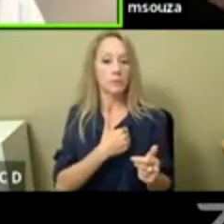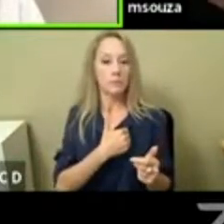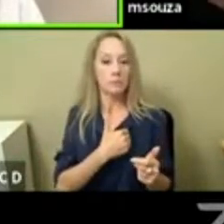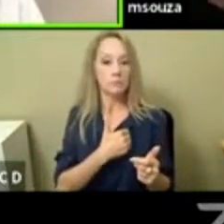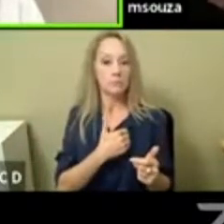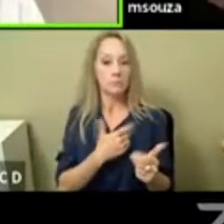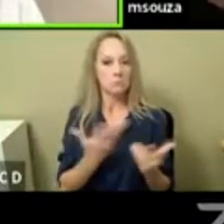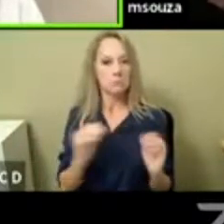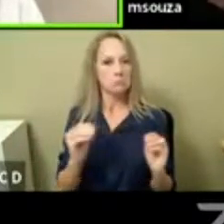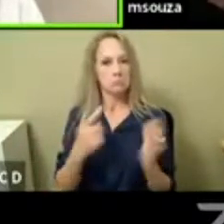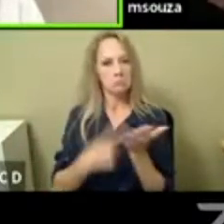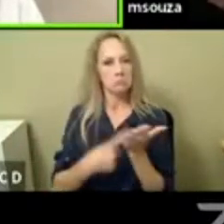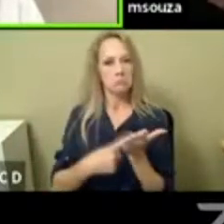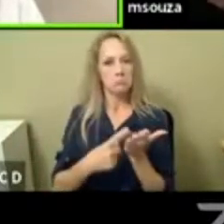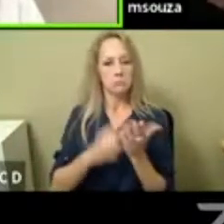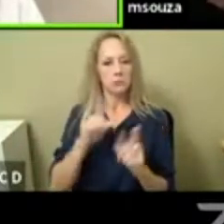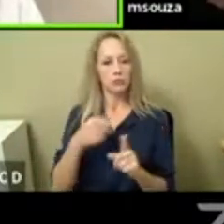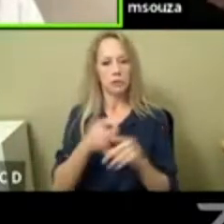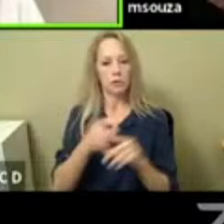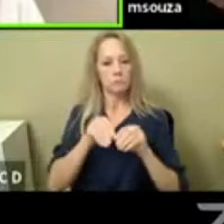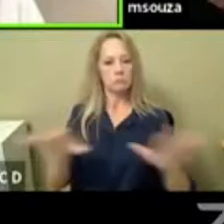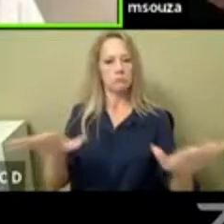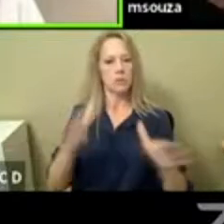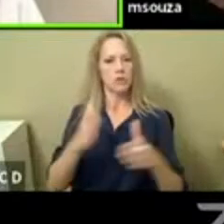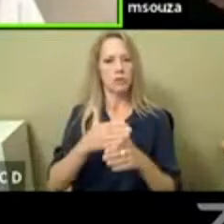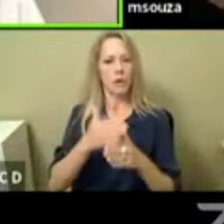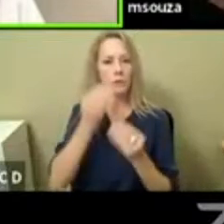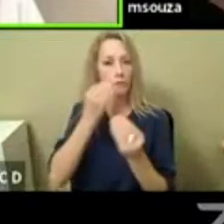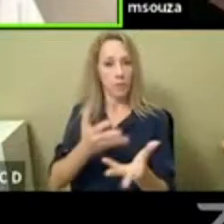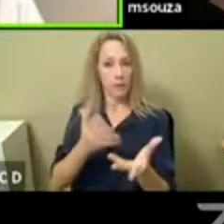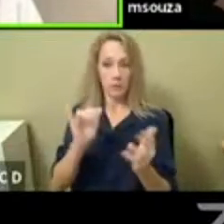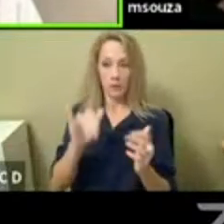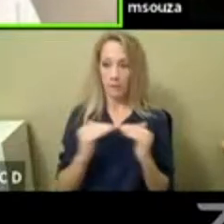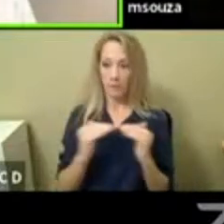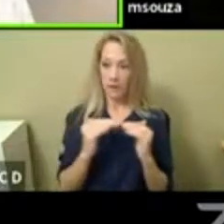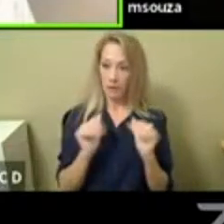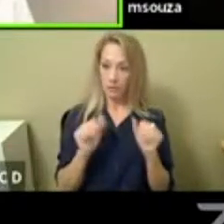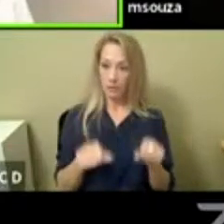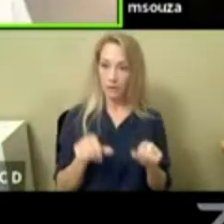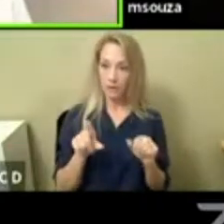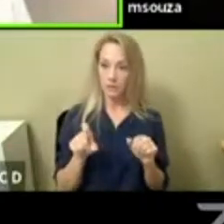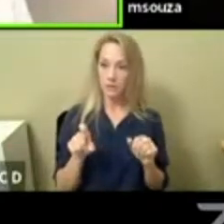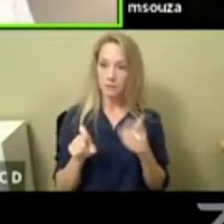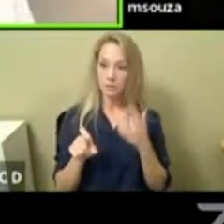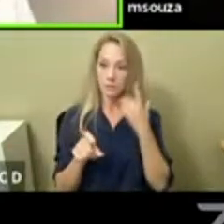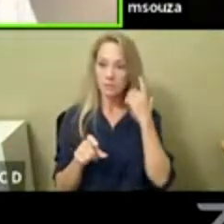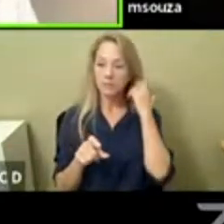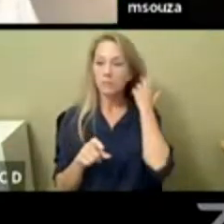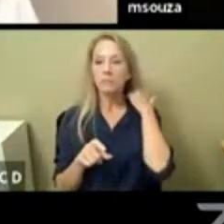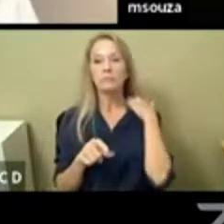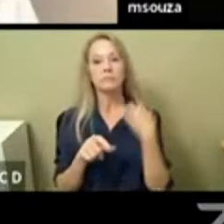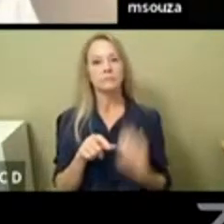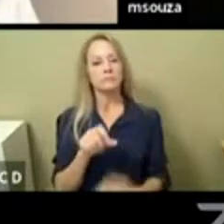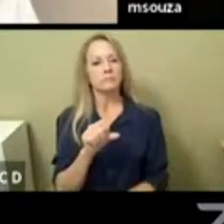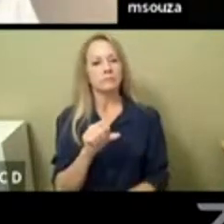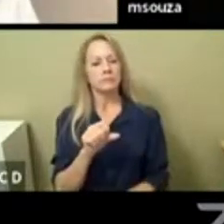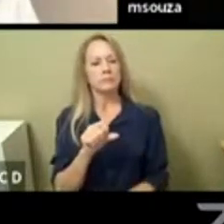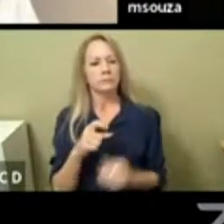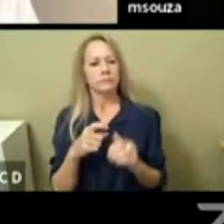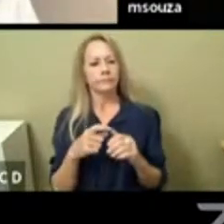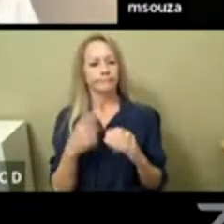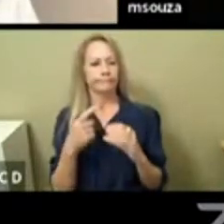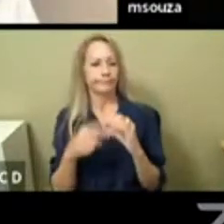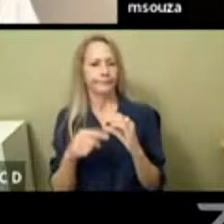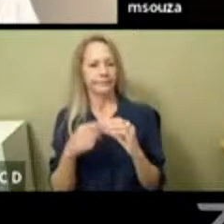discussion involved, merely a distribution of the document. Is that a fair thing to do? So let me answer this in sort of